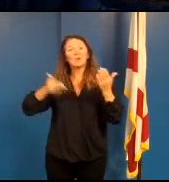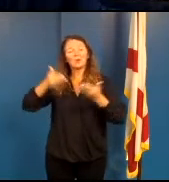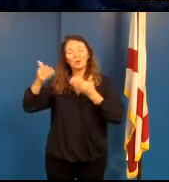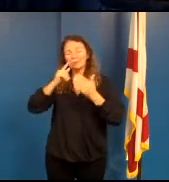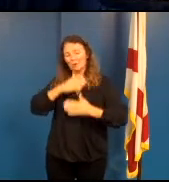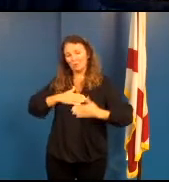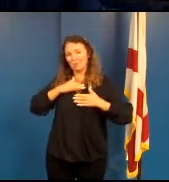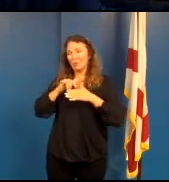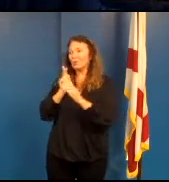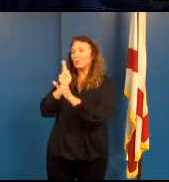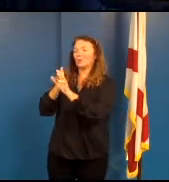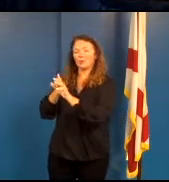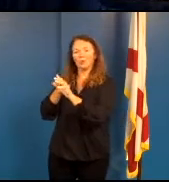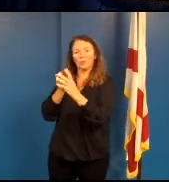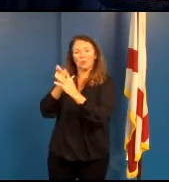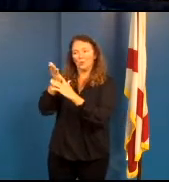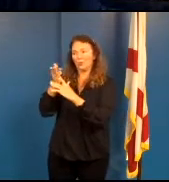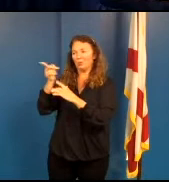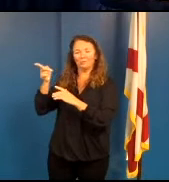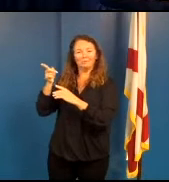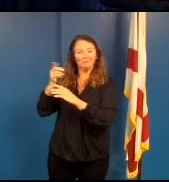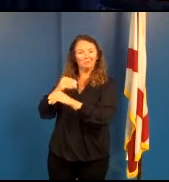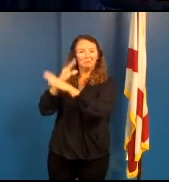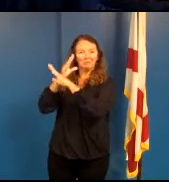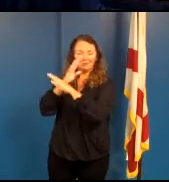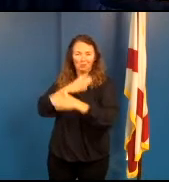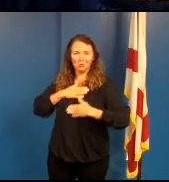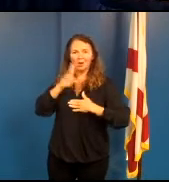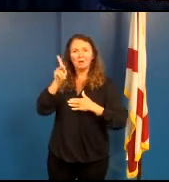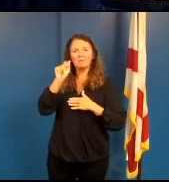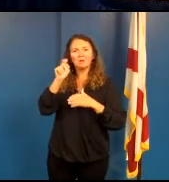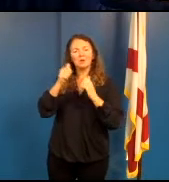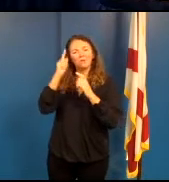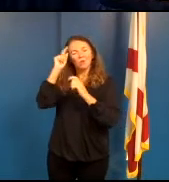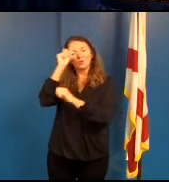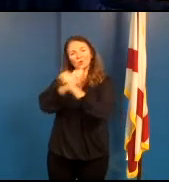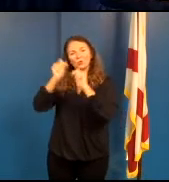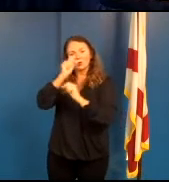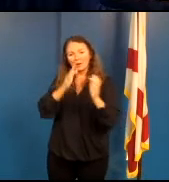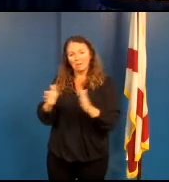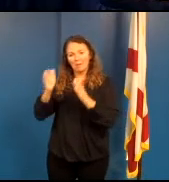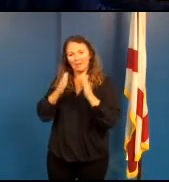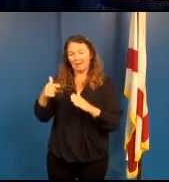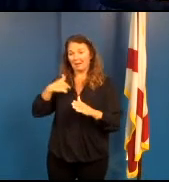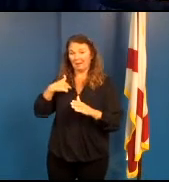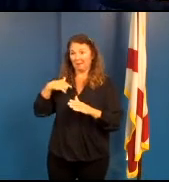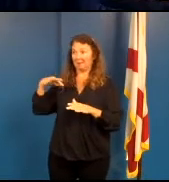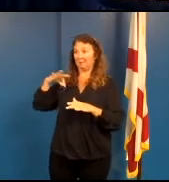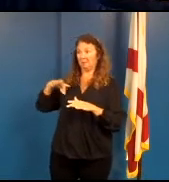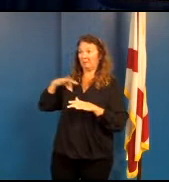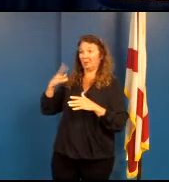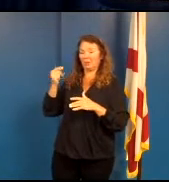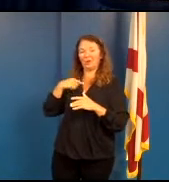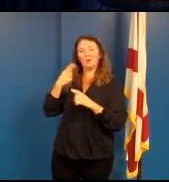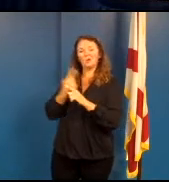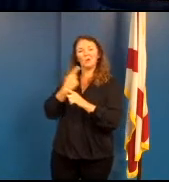We appreciate you joining us this morning and for an update on strategic plan. I've been getting the benefit of